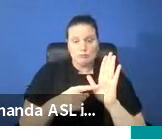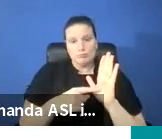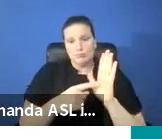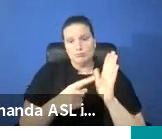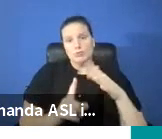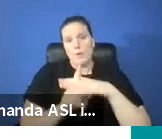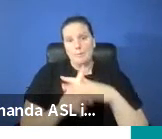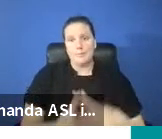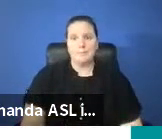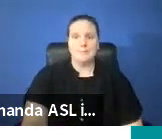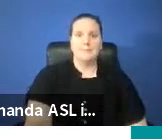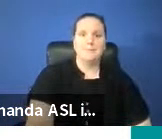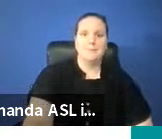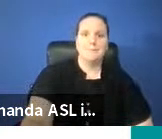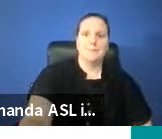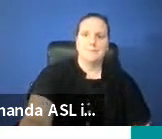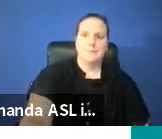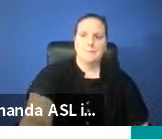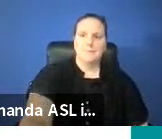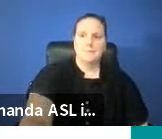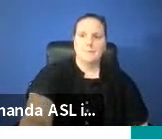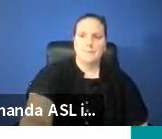Next slide.